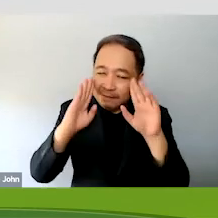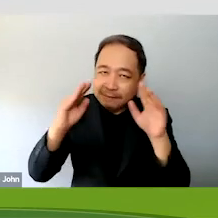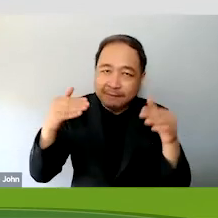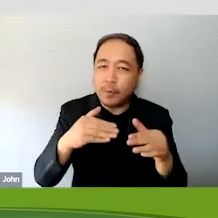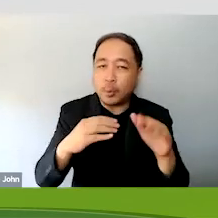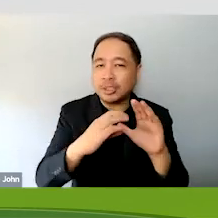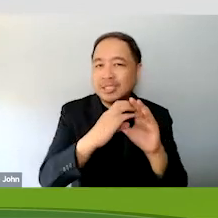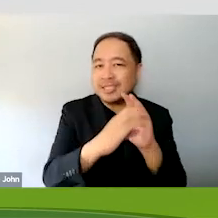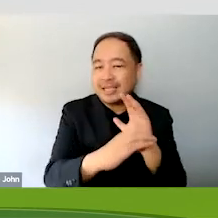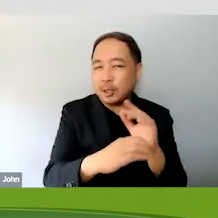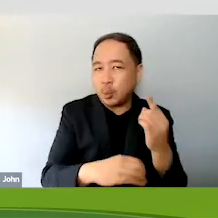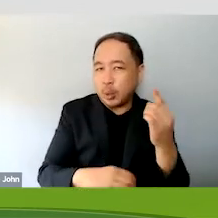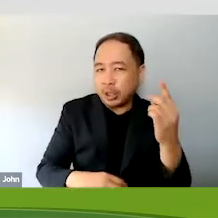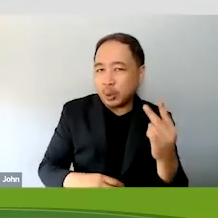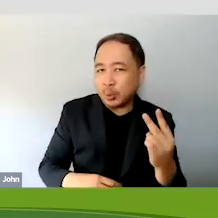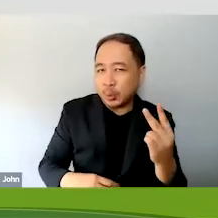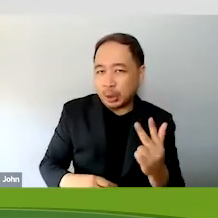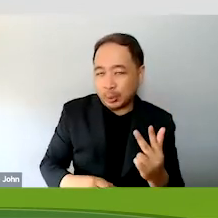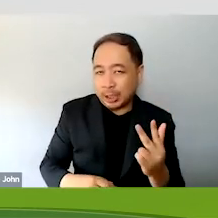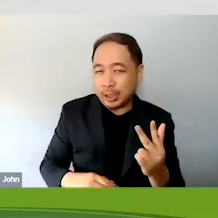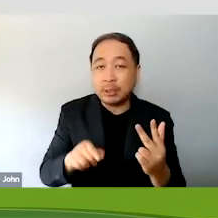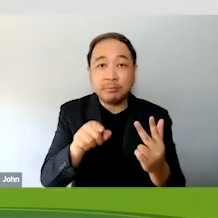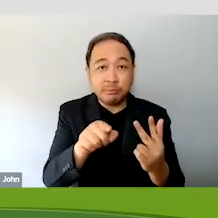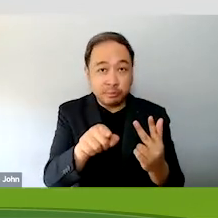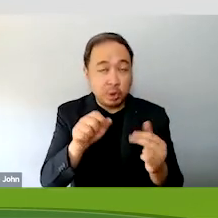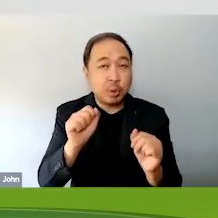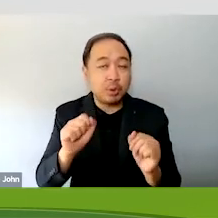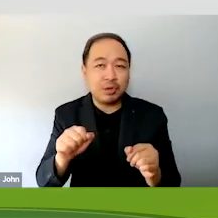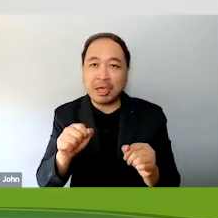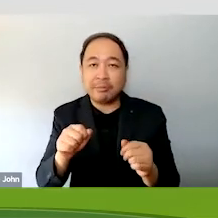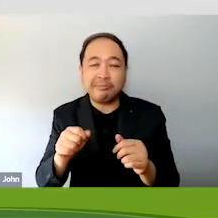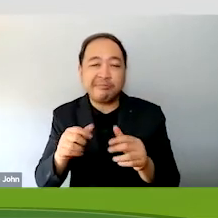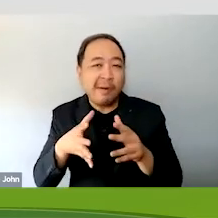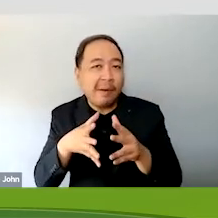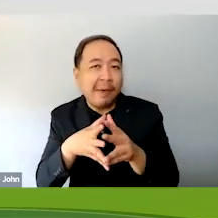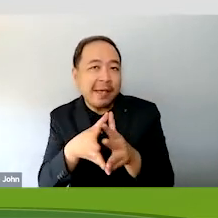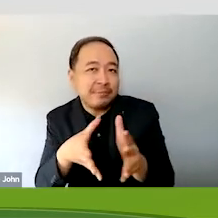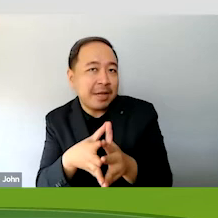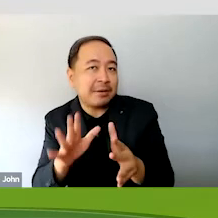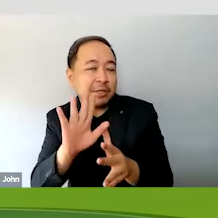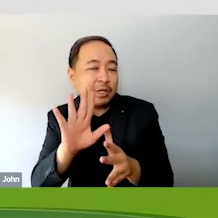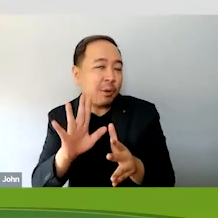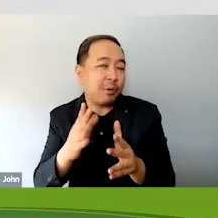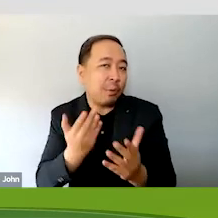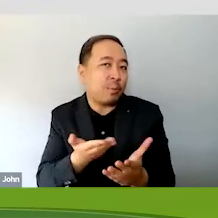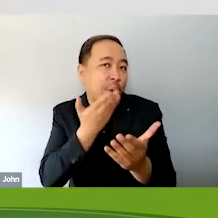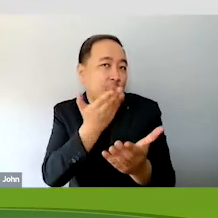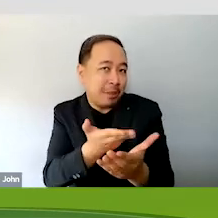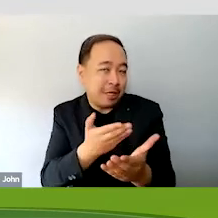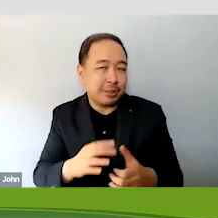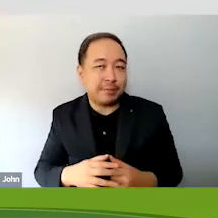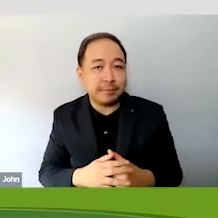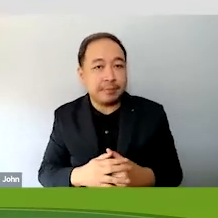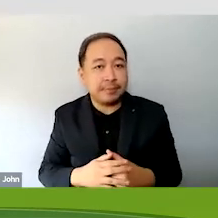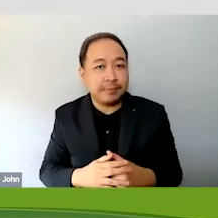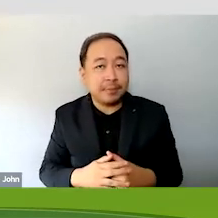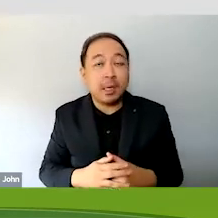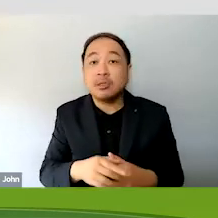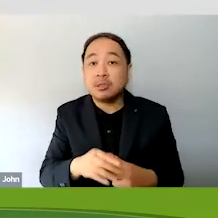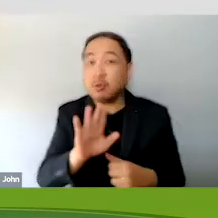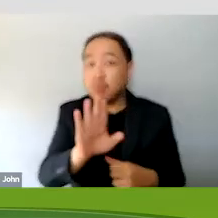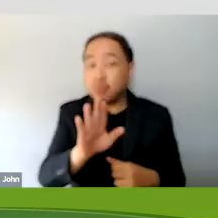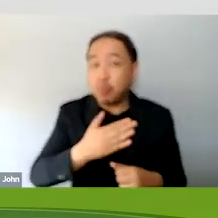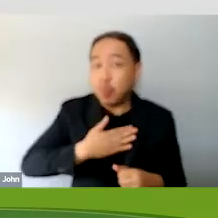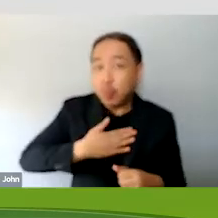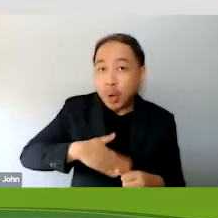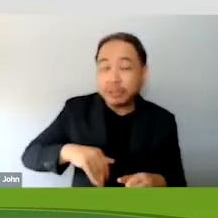to, so that we can ensure that we accurately capture and place your inputs. We will also welcome written inputs via the chat. And